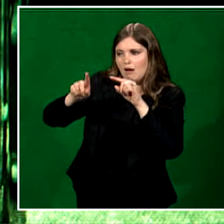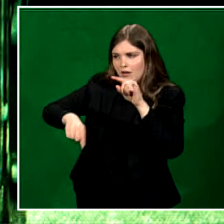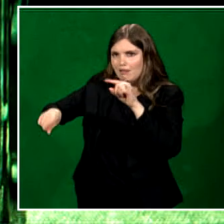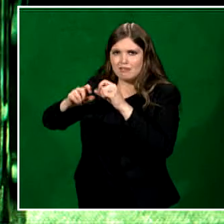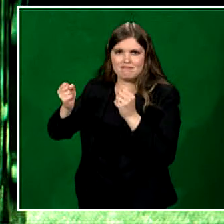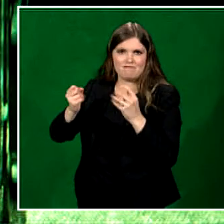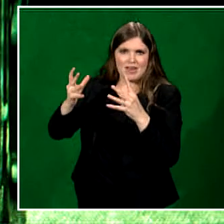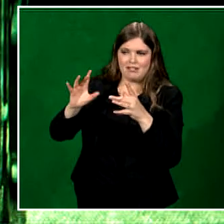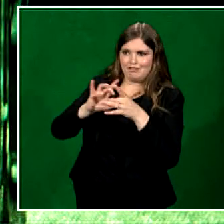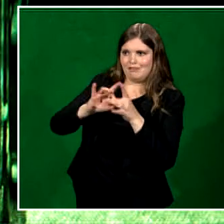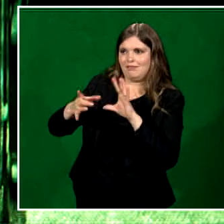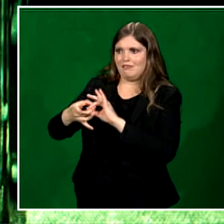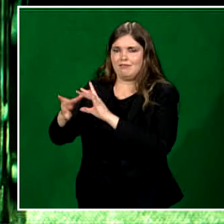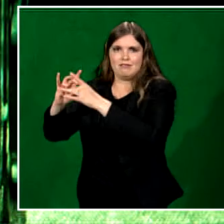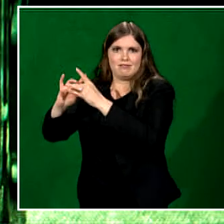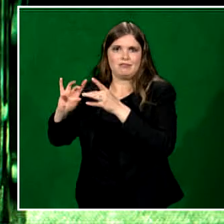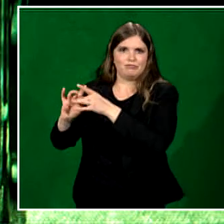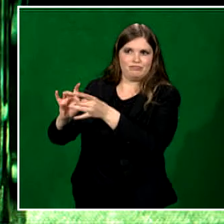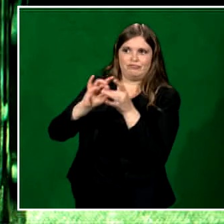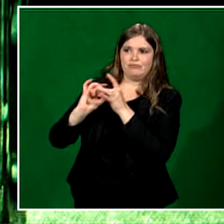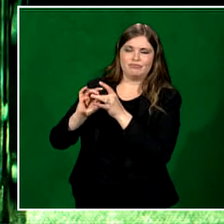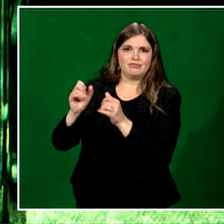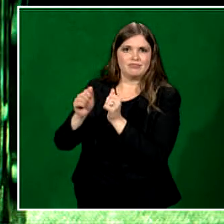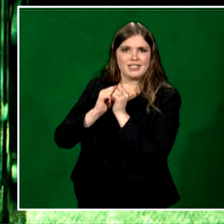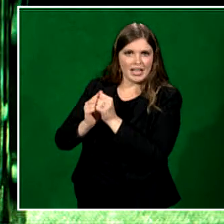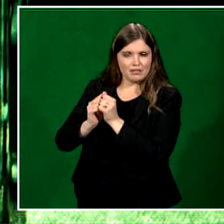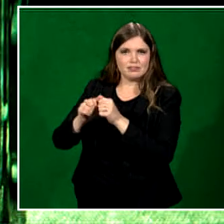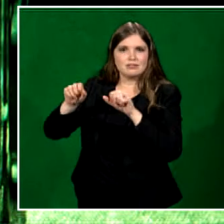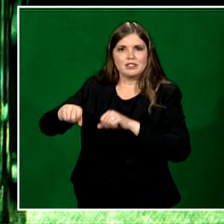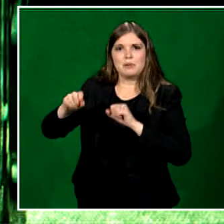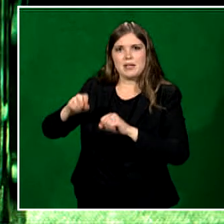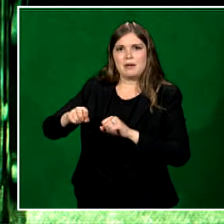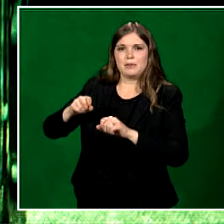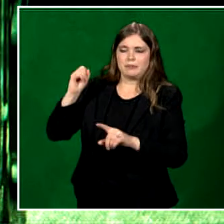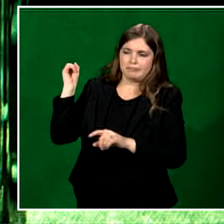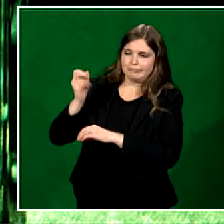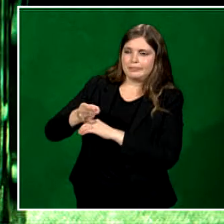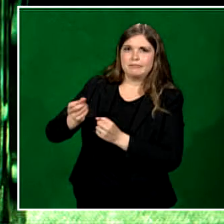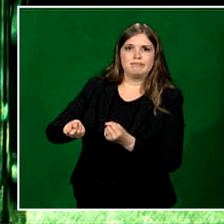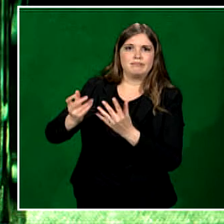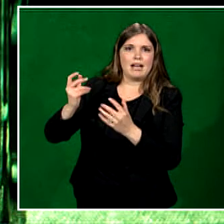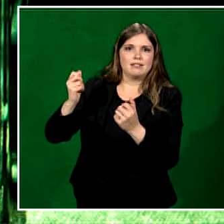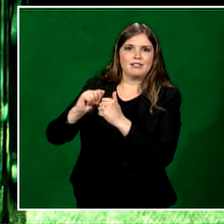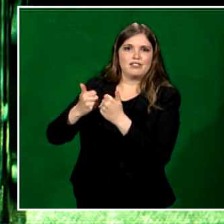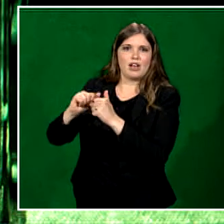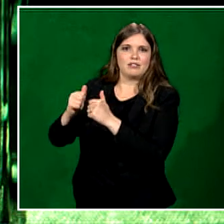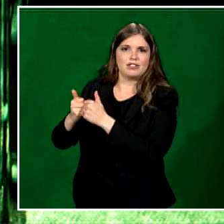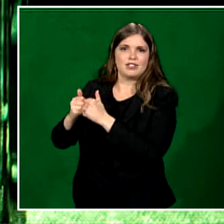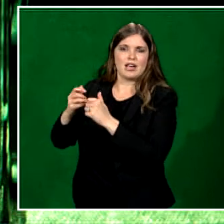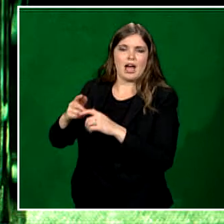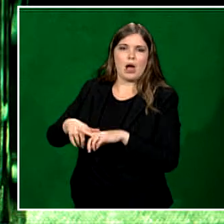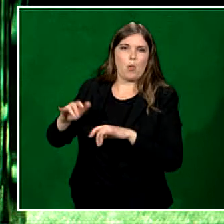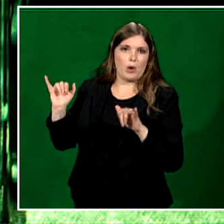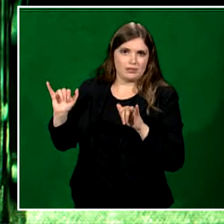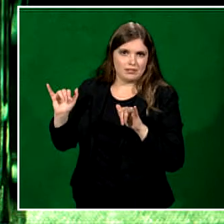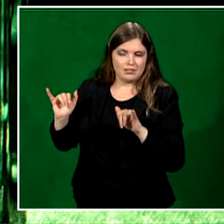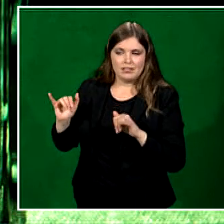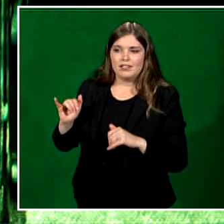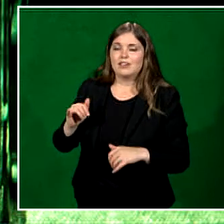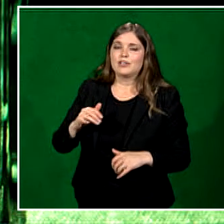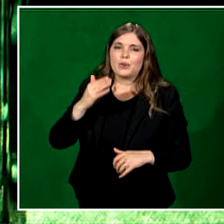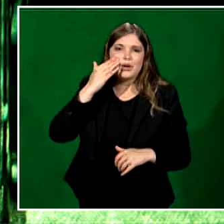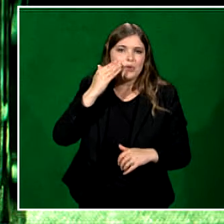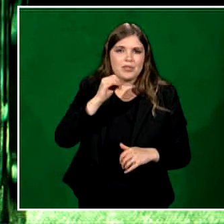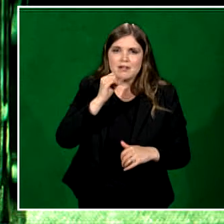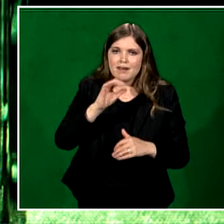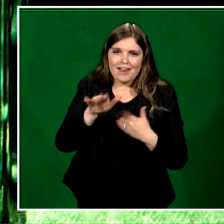your solution in order to tackle several challenges at once. And I know that not all of them are ready yet, but to see